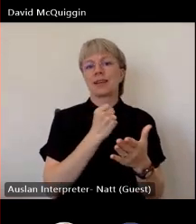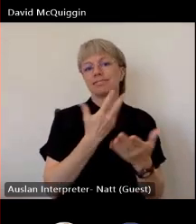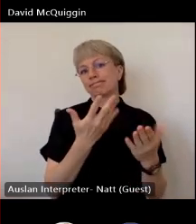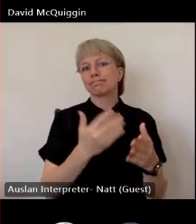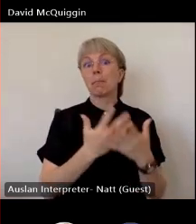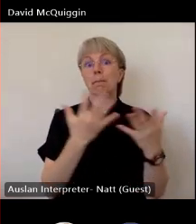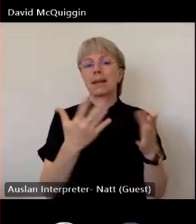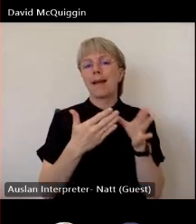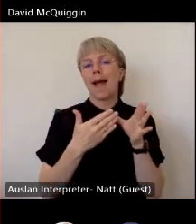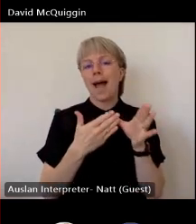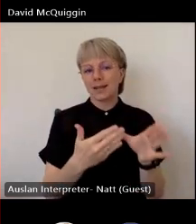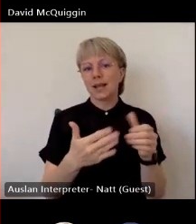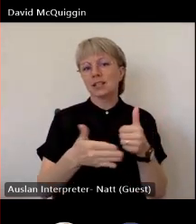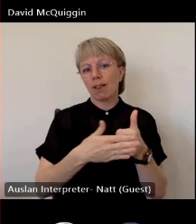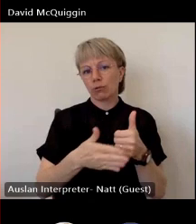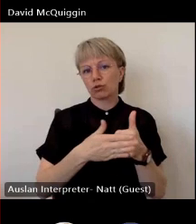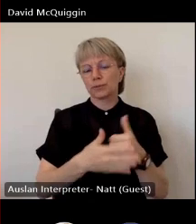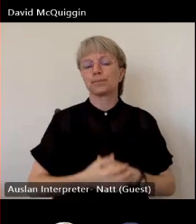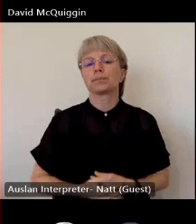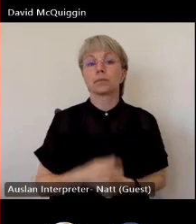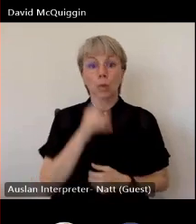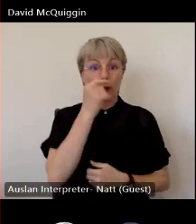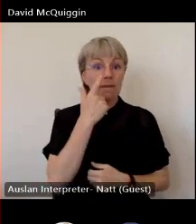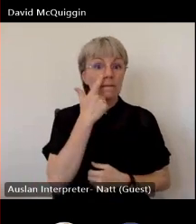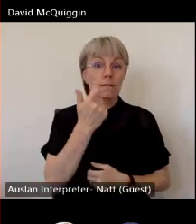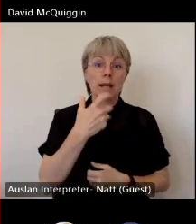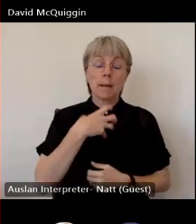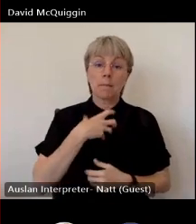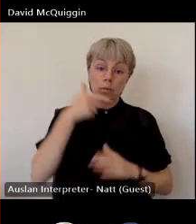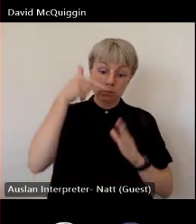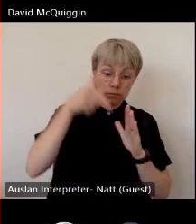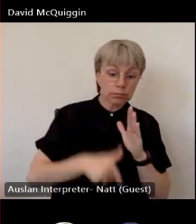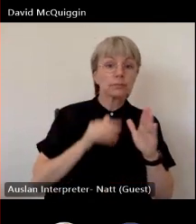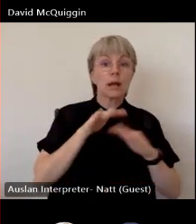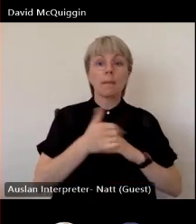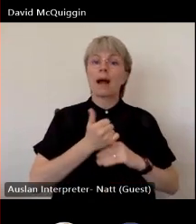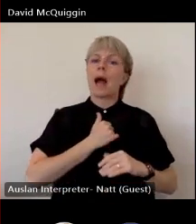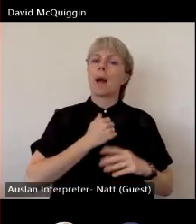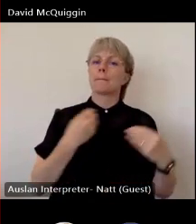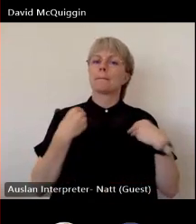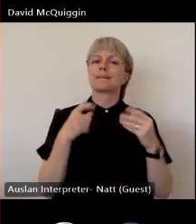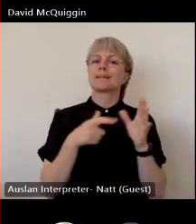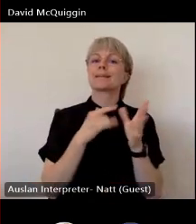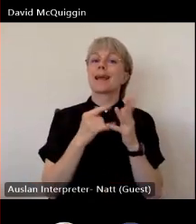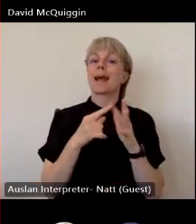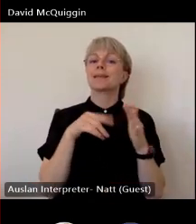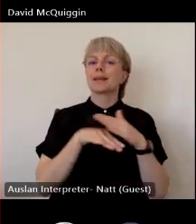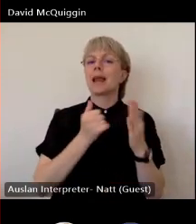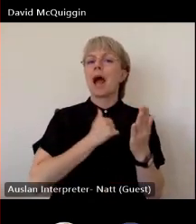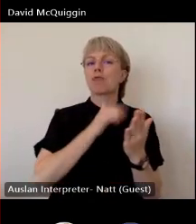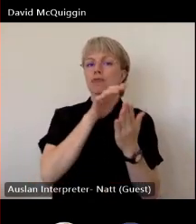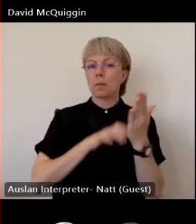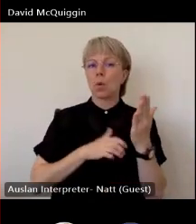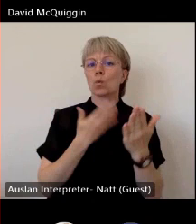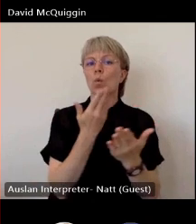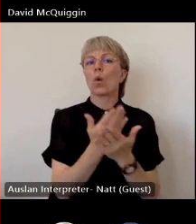more out about our business case for disability employment targets in that report on our